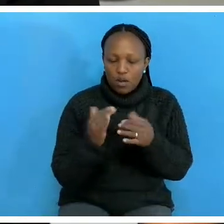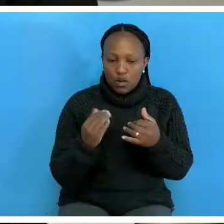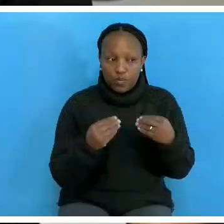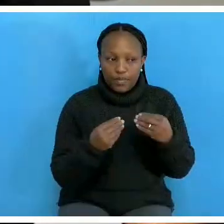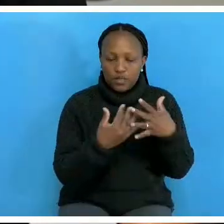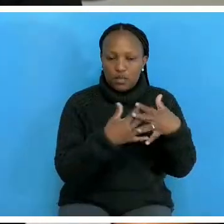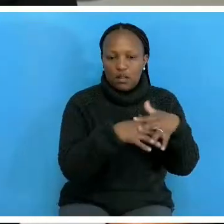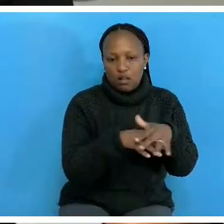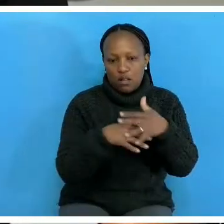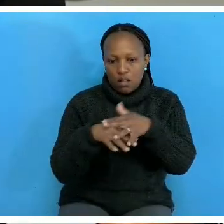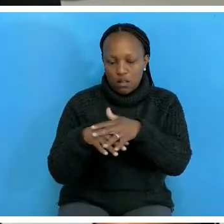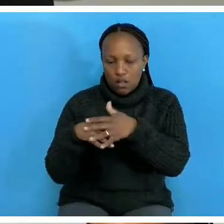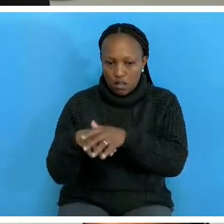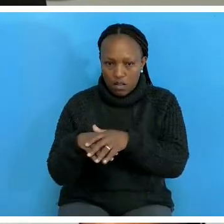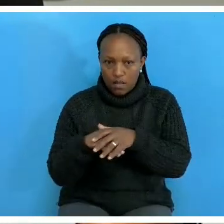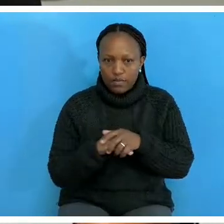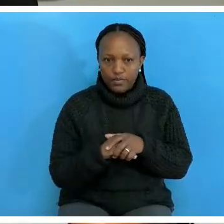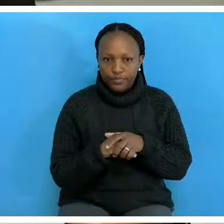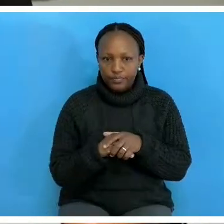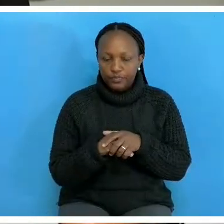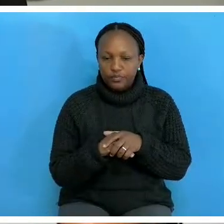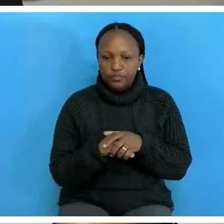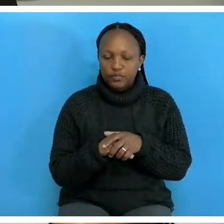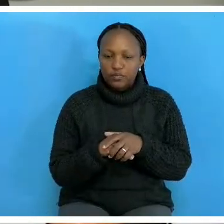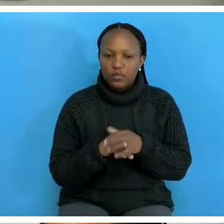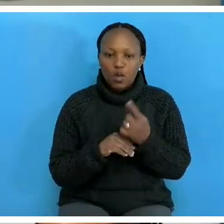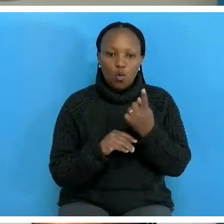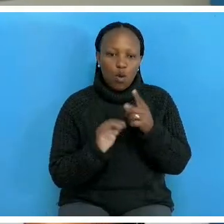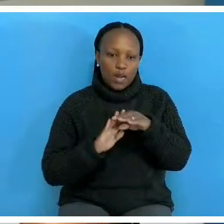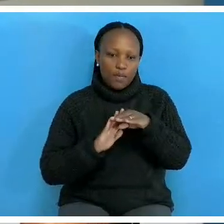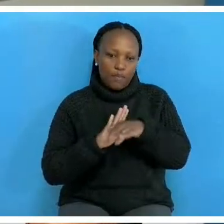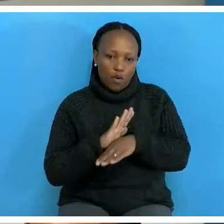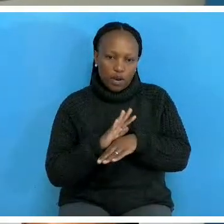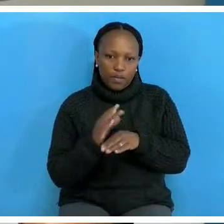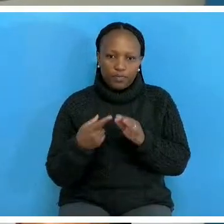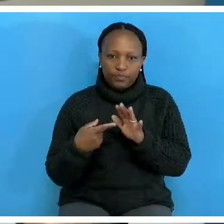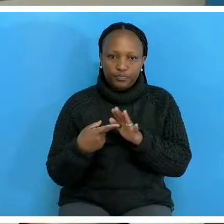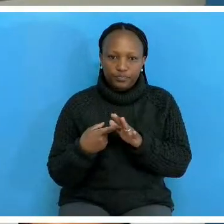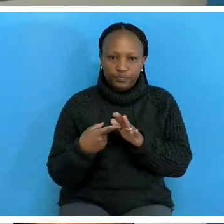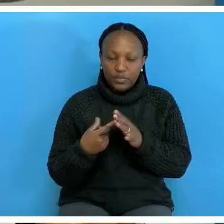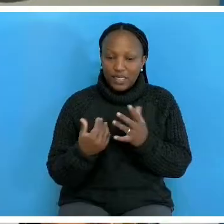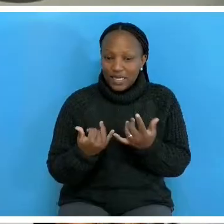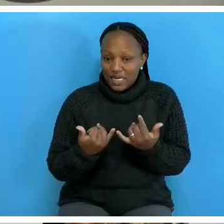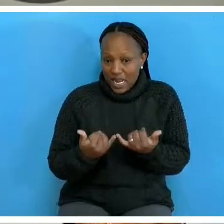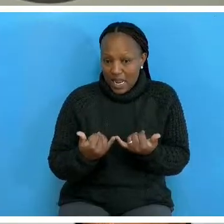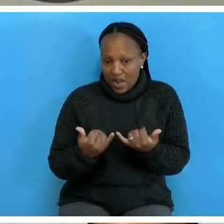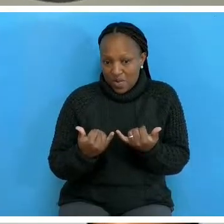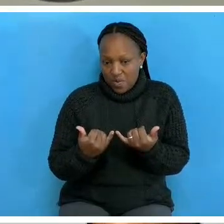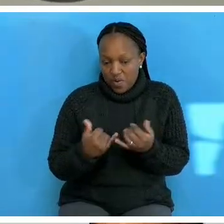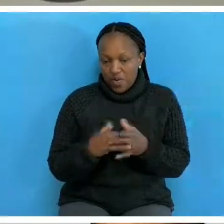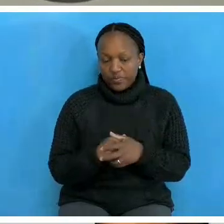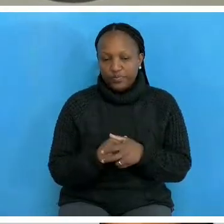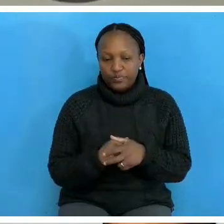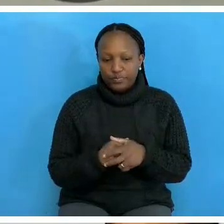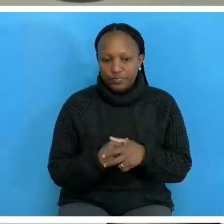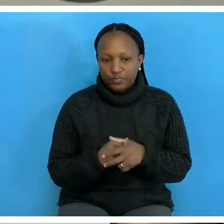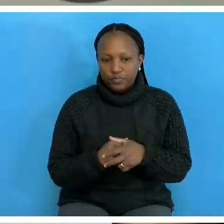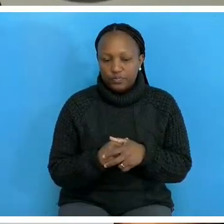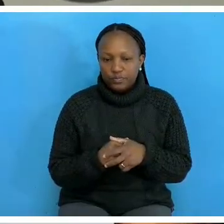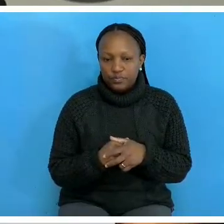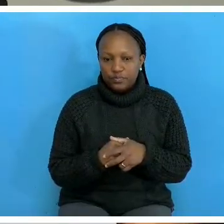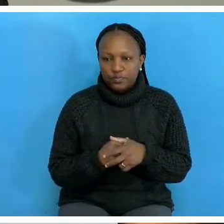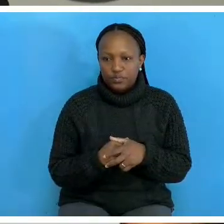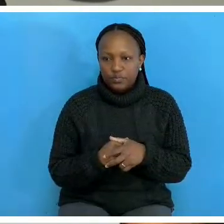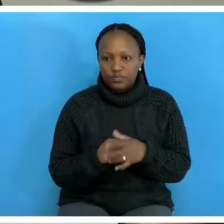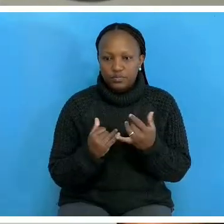implementing. So one of the programs that is being implemented right now is in relation